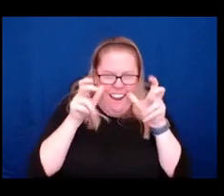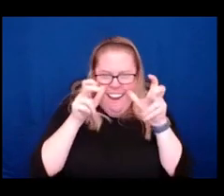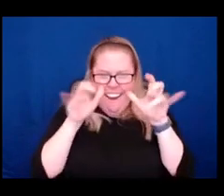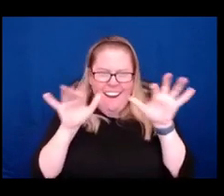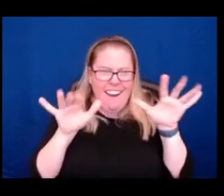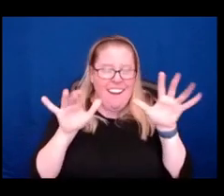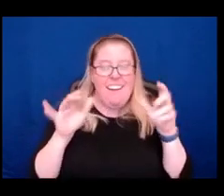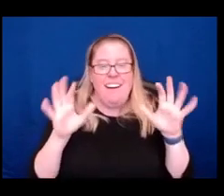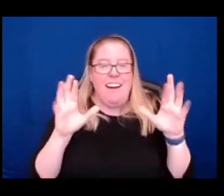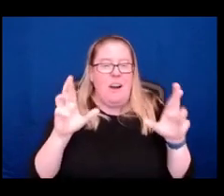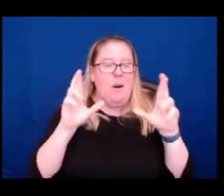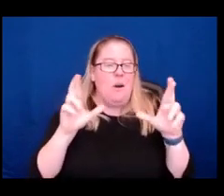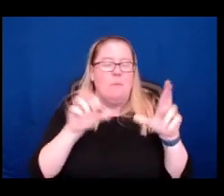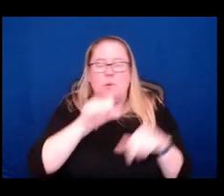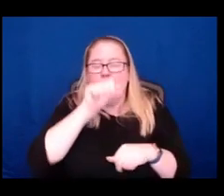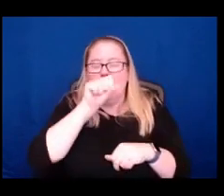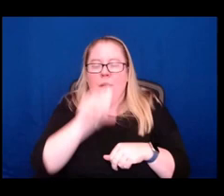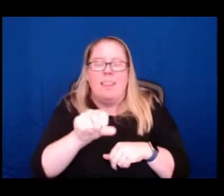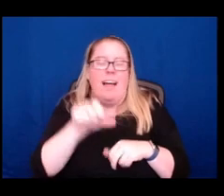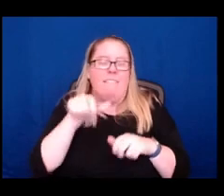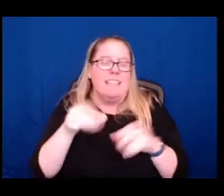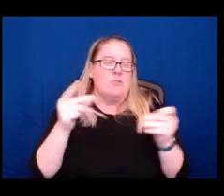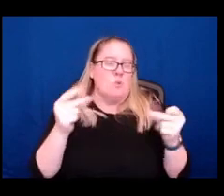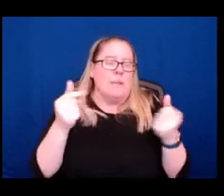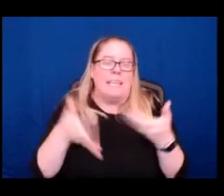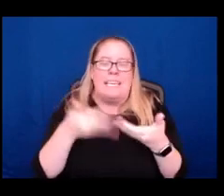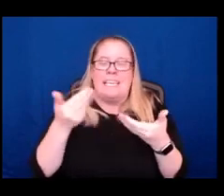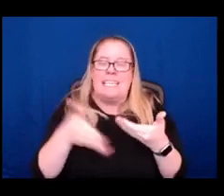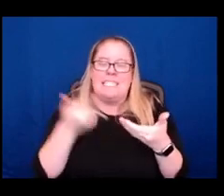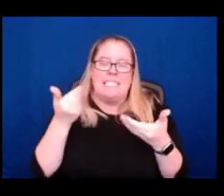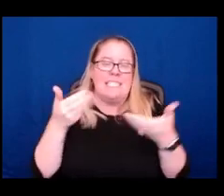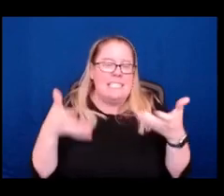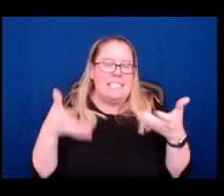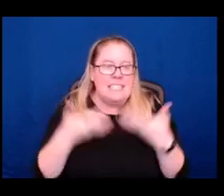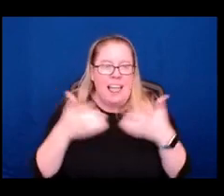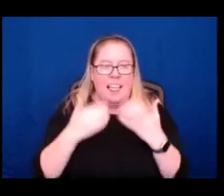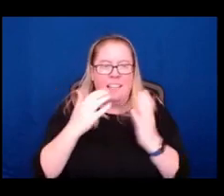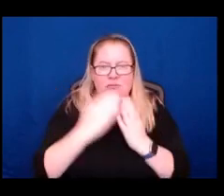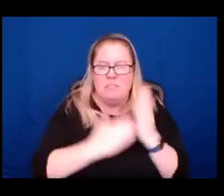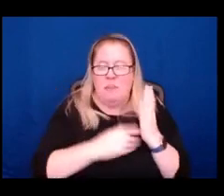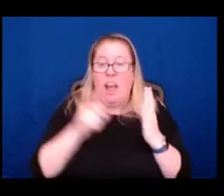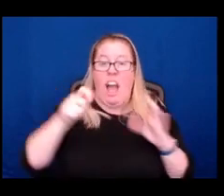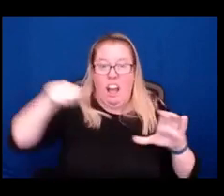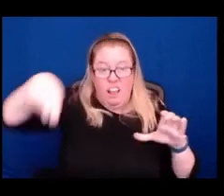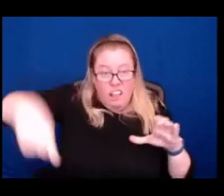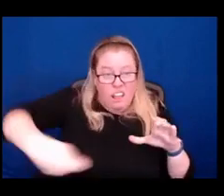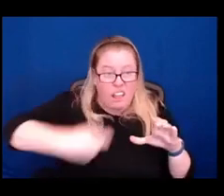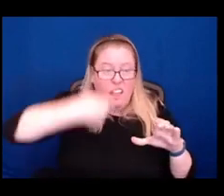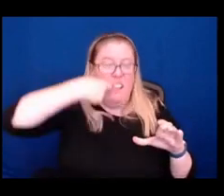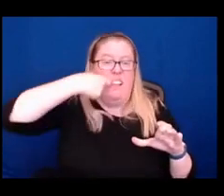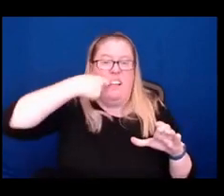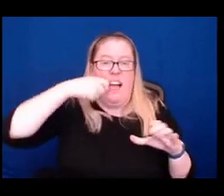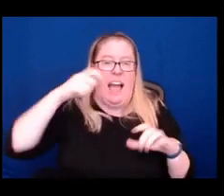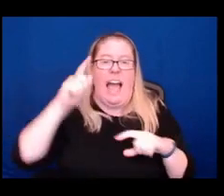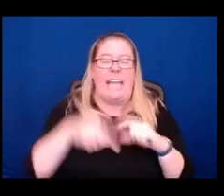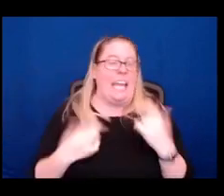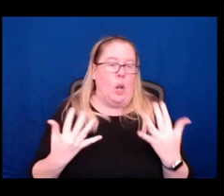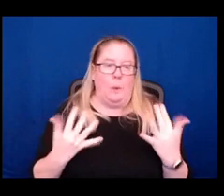this super quick and easy recipe. I'm gonna dig a fork in this. I personally cannot wait.